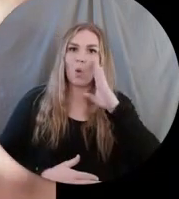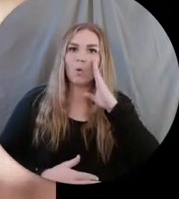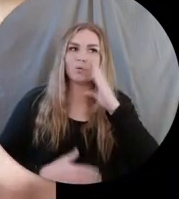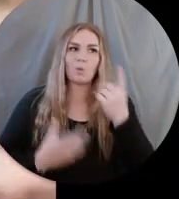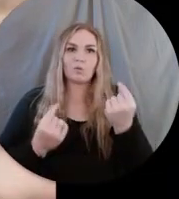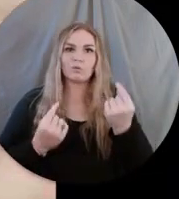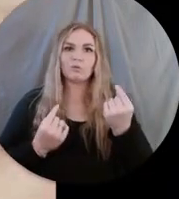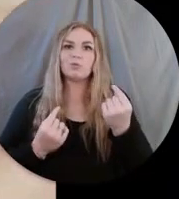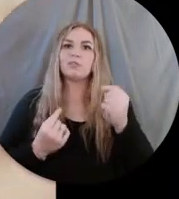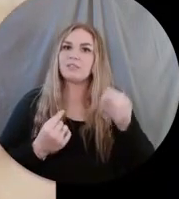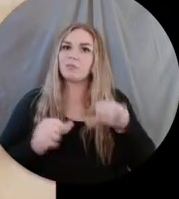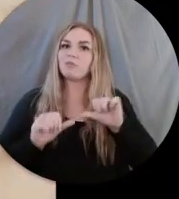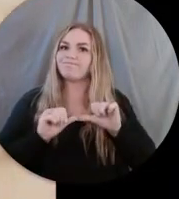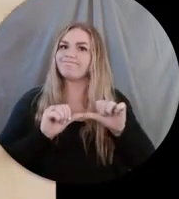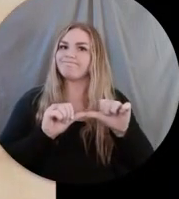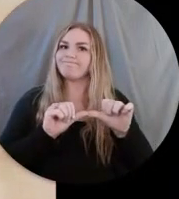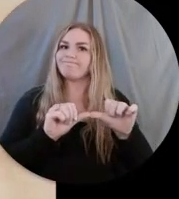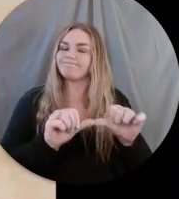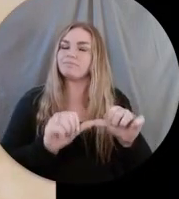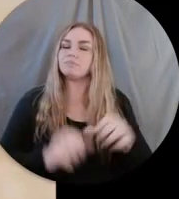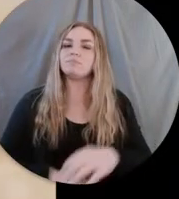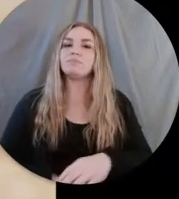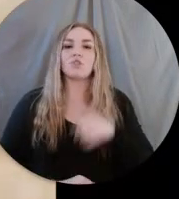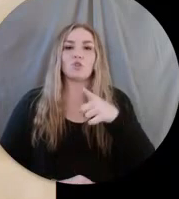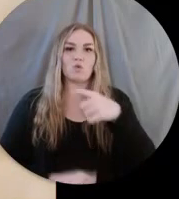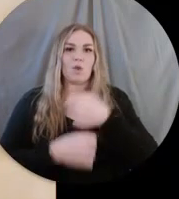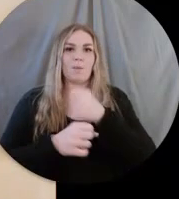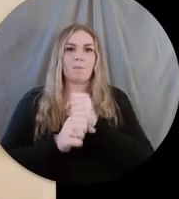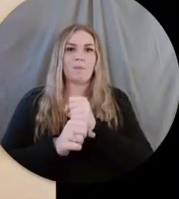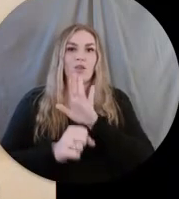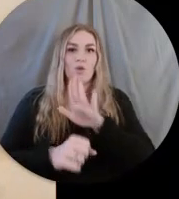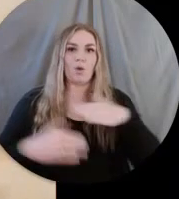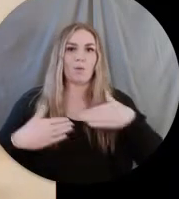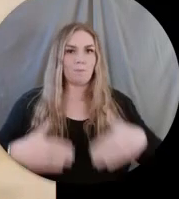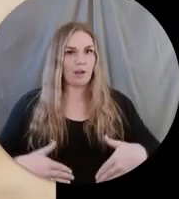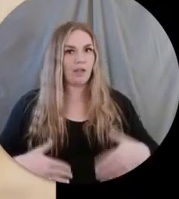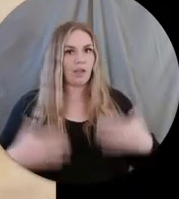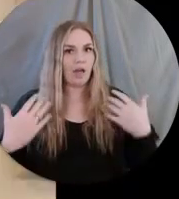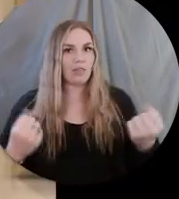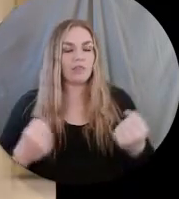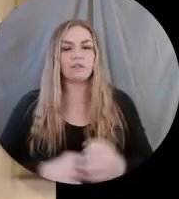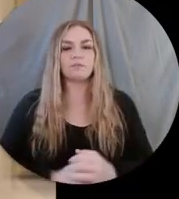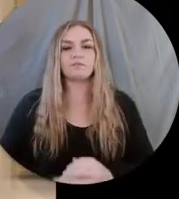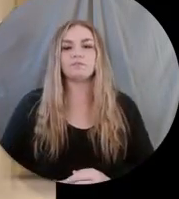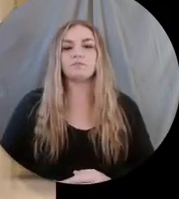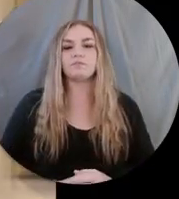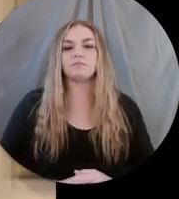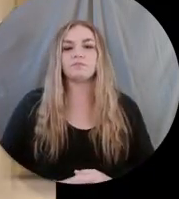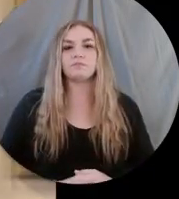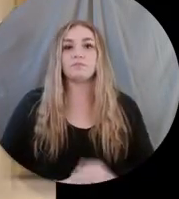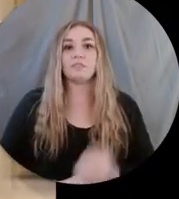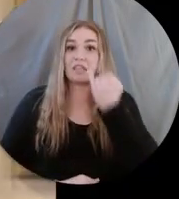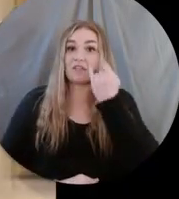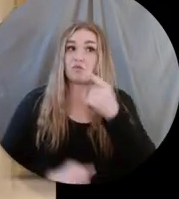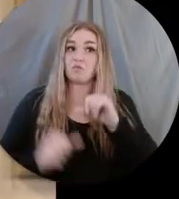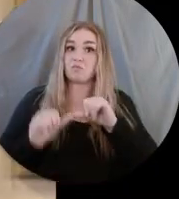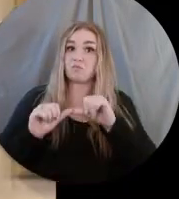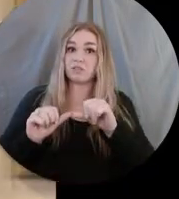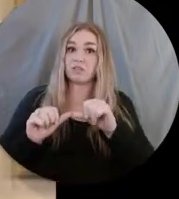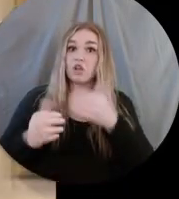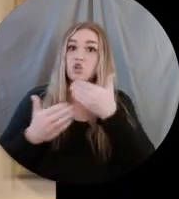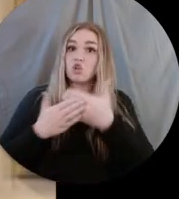And you are creating it. You are making it. And if you do this, those health care costs, which you don't want to spend your